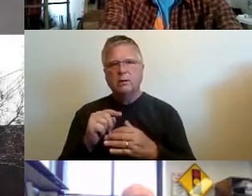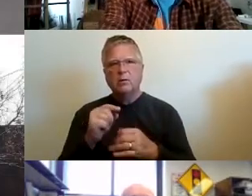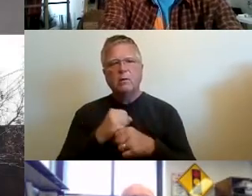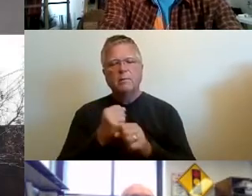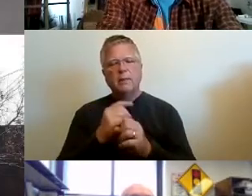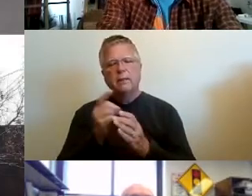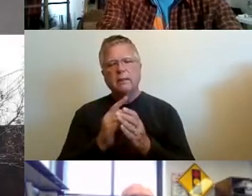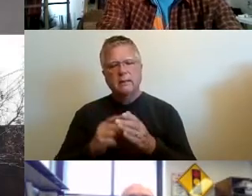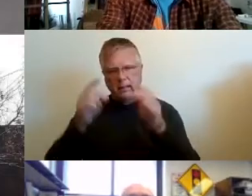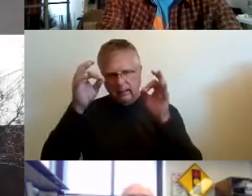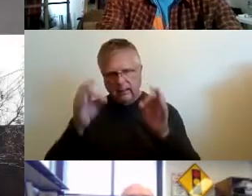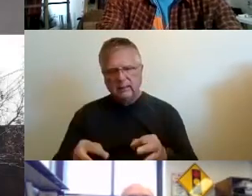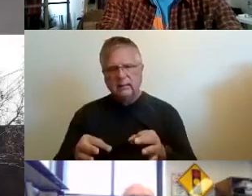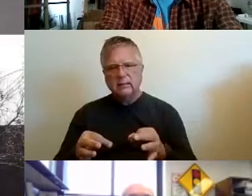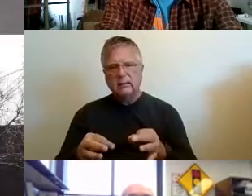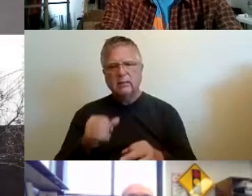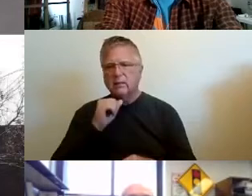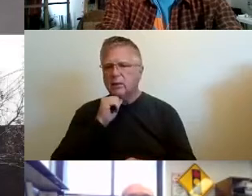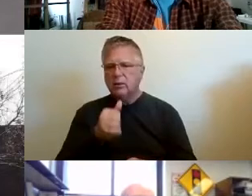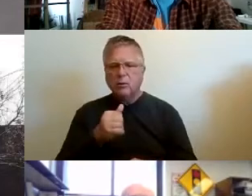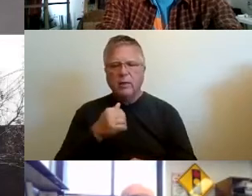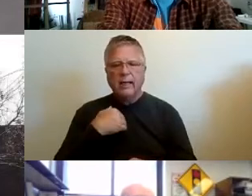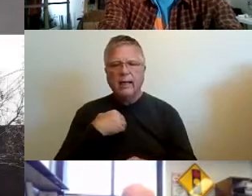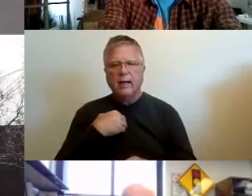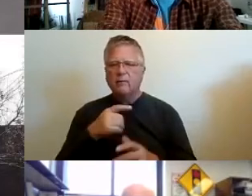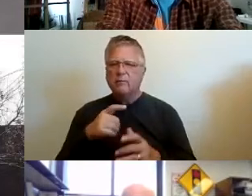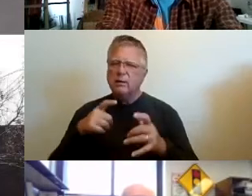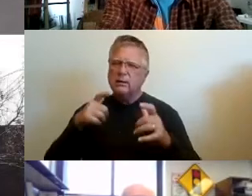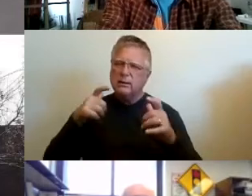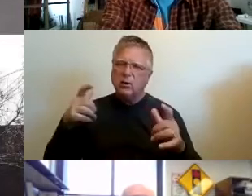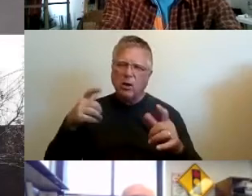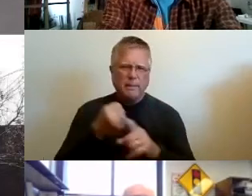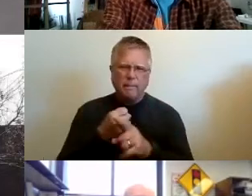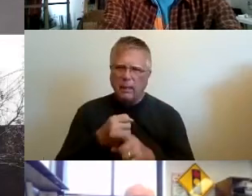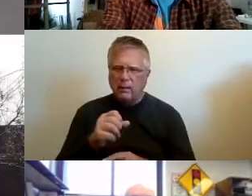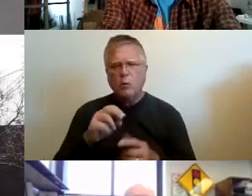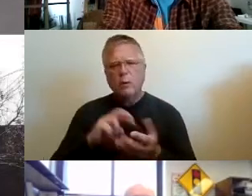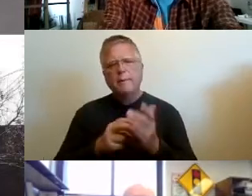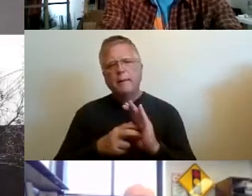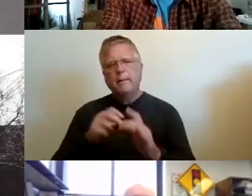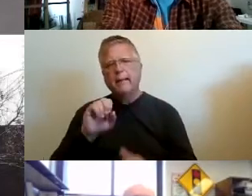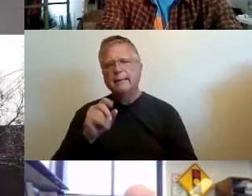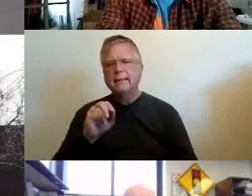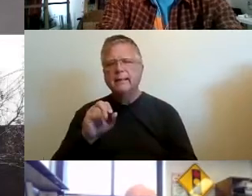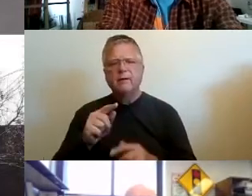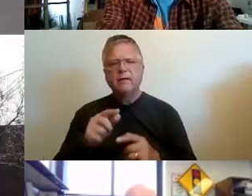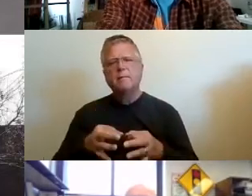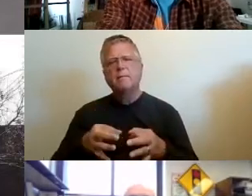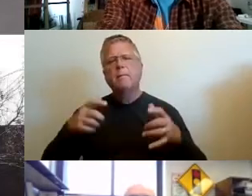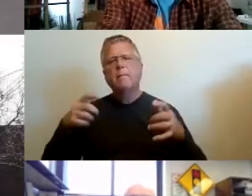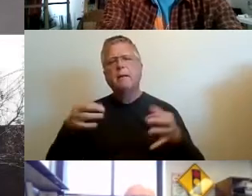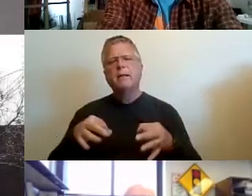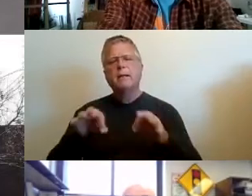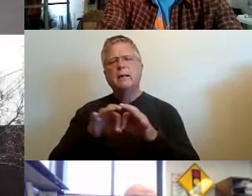design decisions that do not have significant impacts. When we say significant impacts, we typically think of three